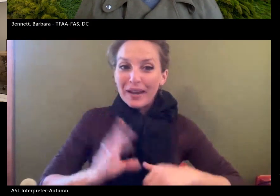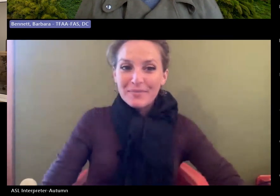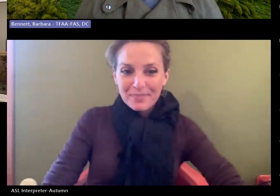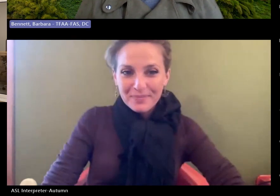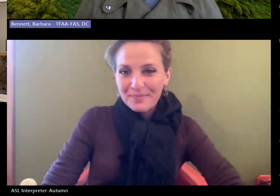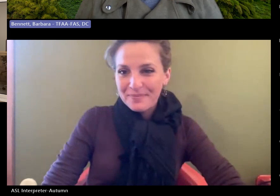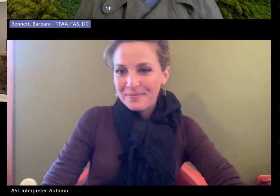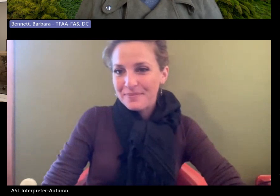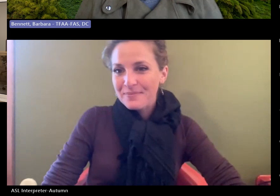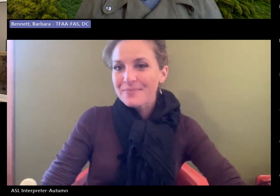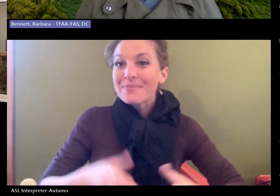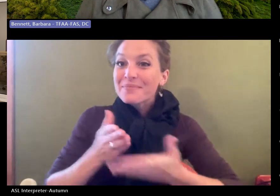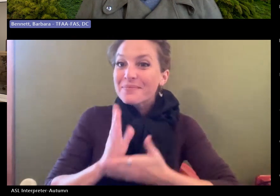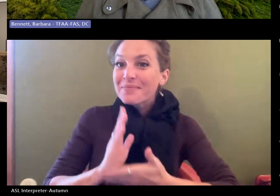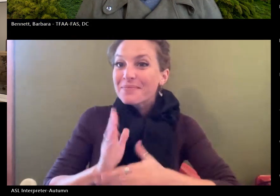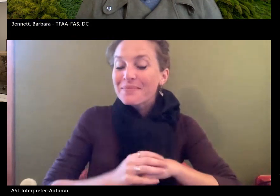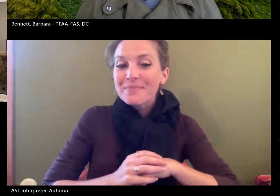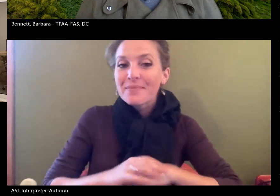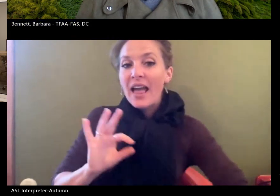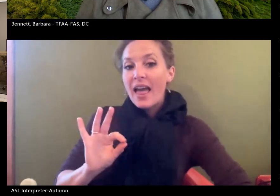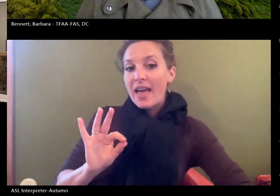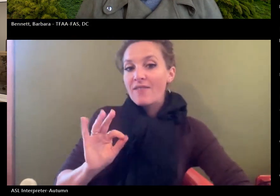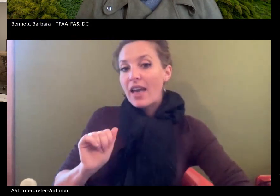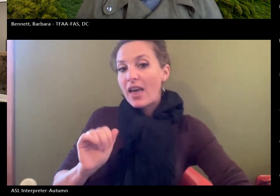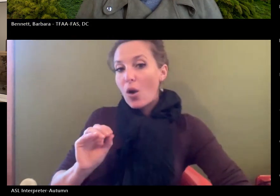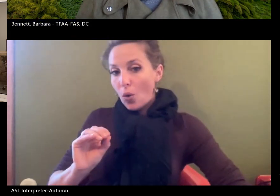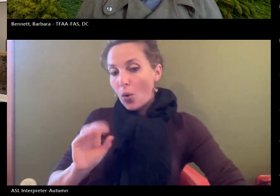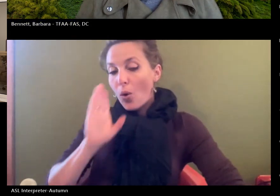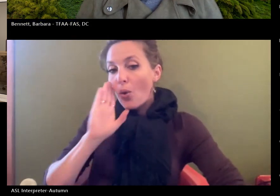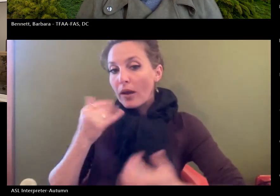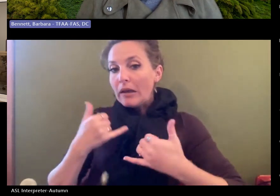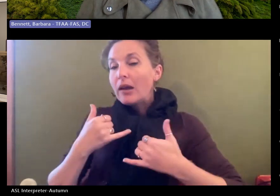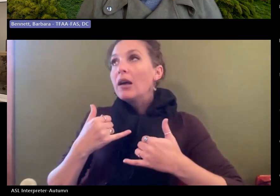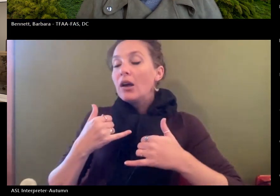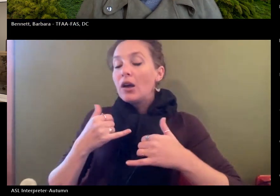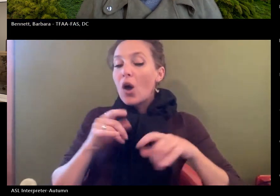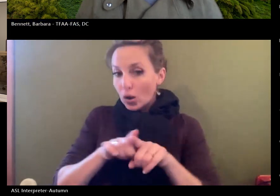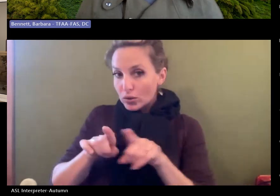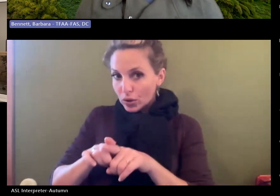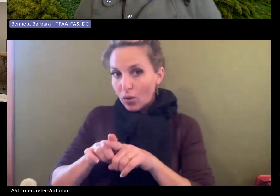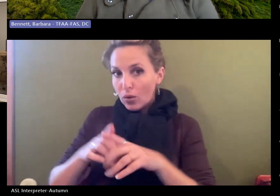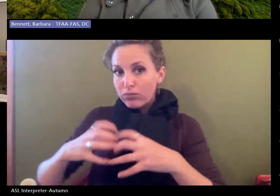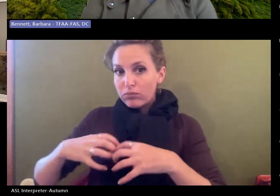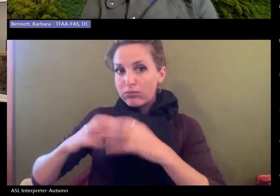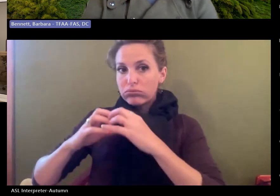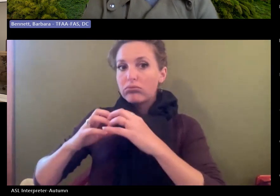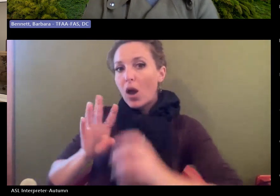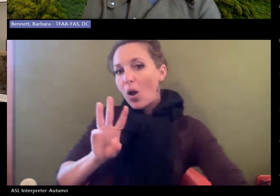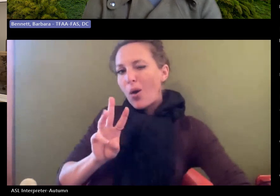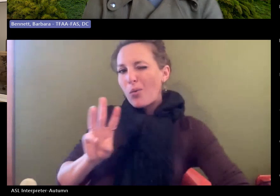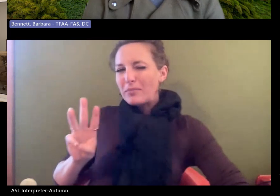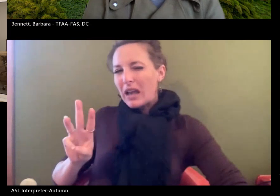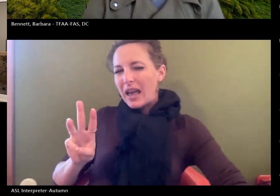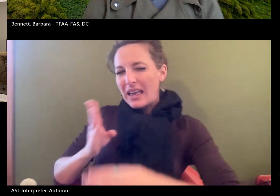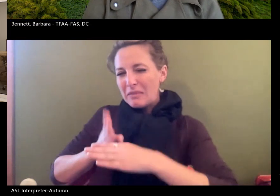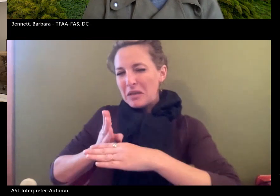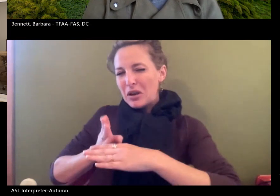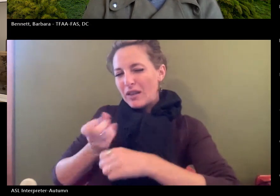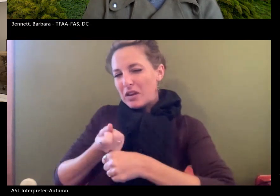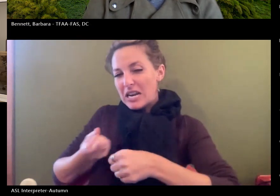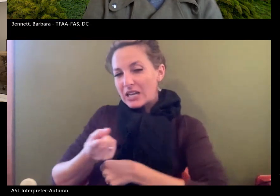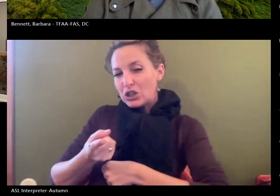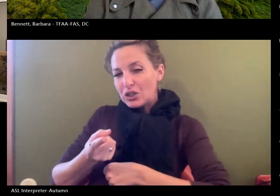All right. And FAO will also stand up a website halfway through next year as well. So this is